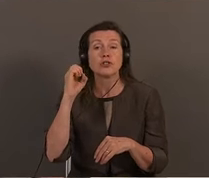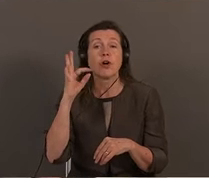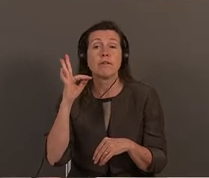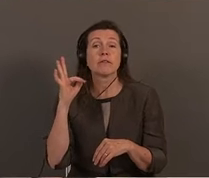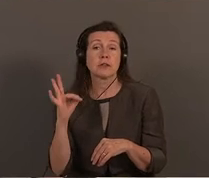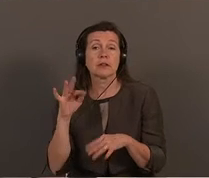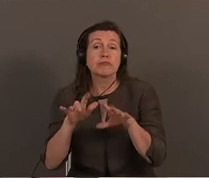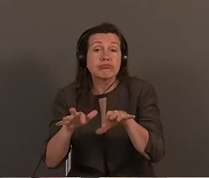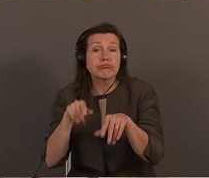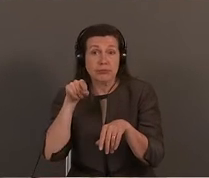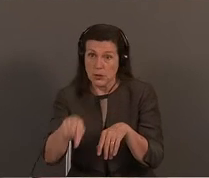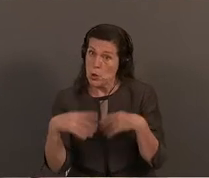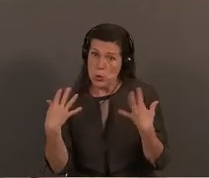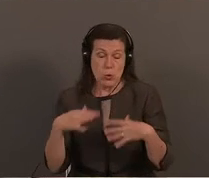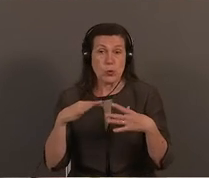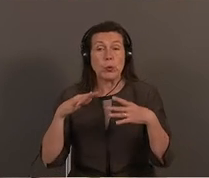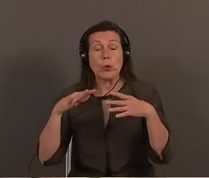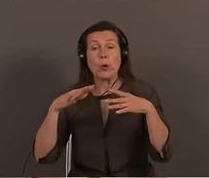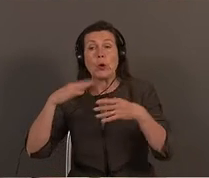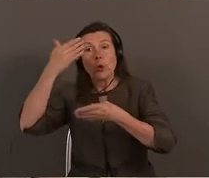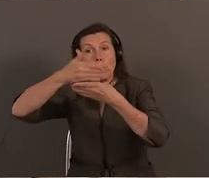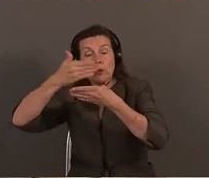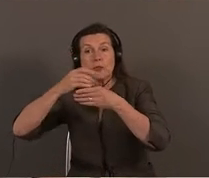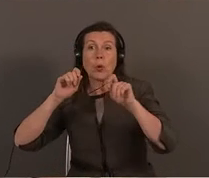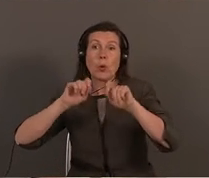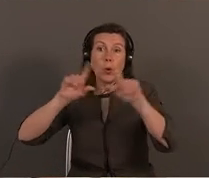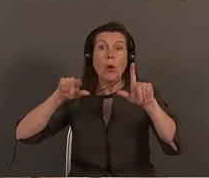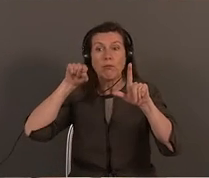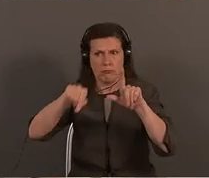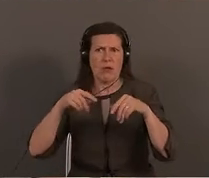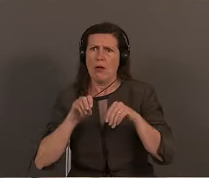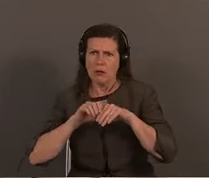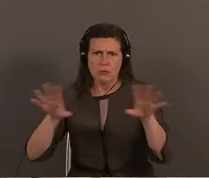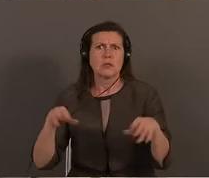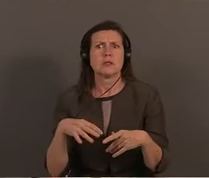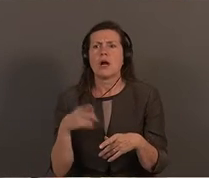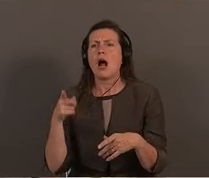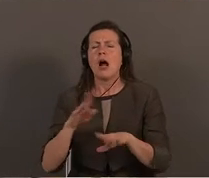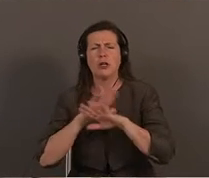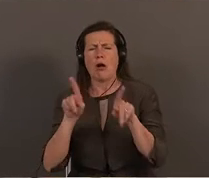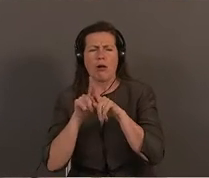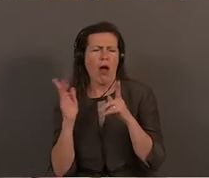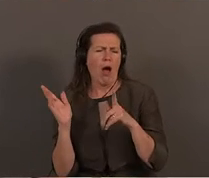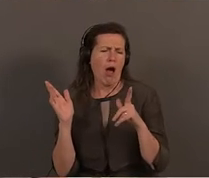they made into European economy. So this picture is not so black and white that